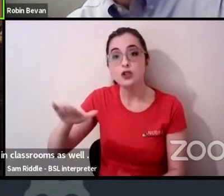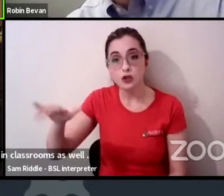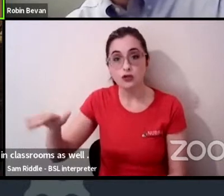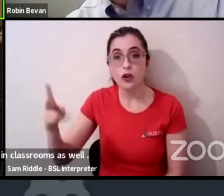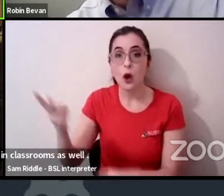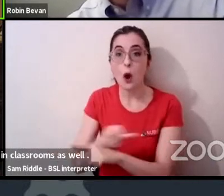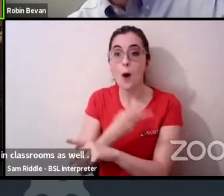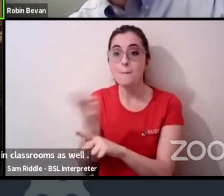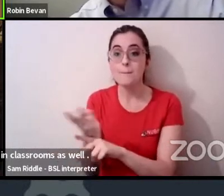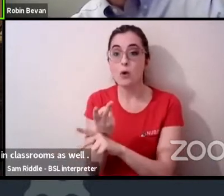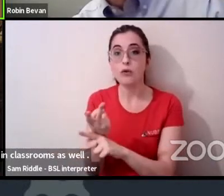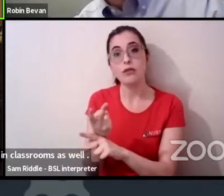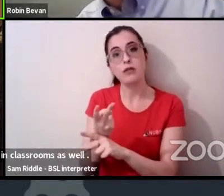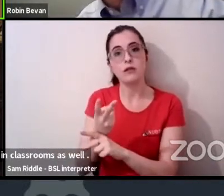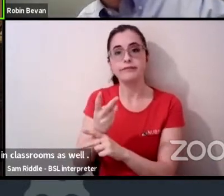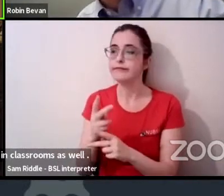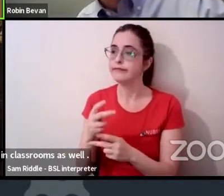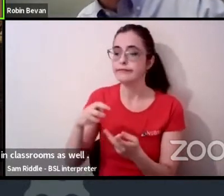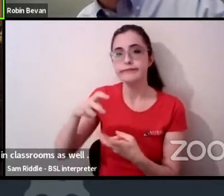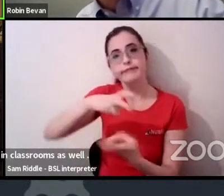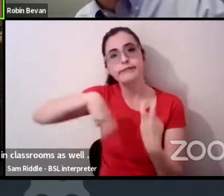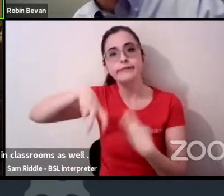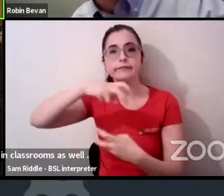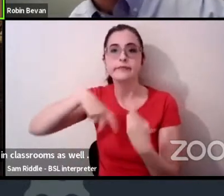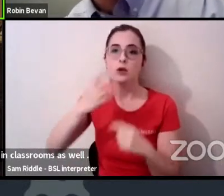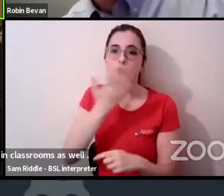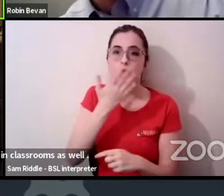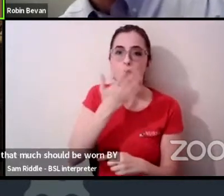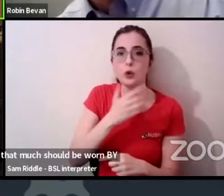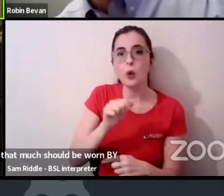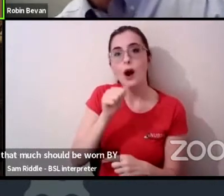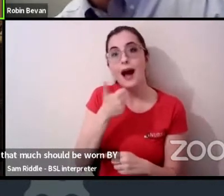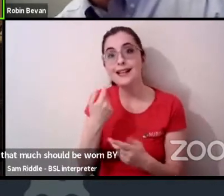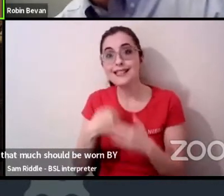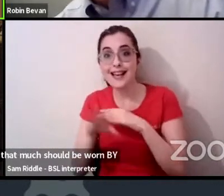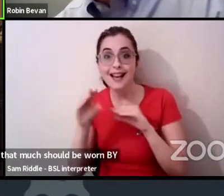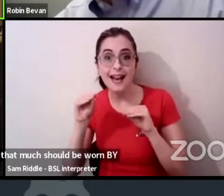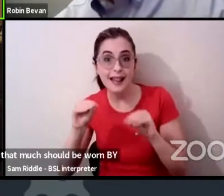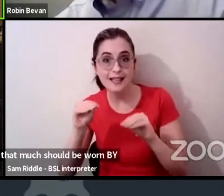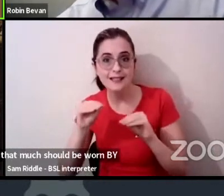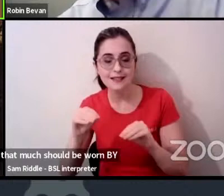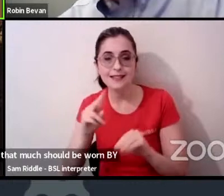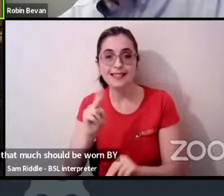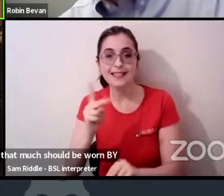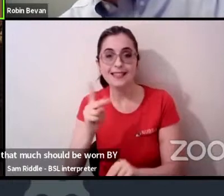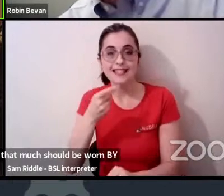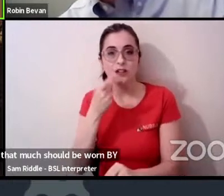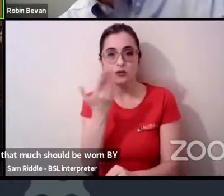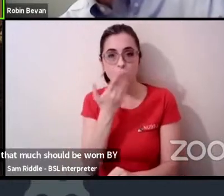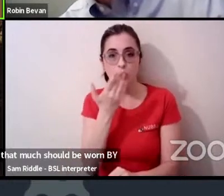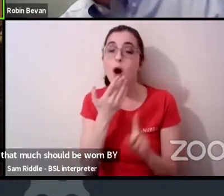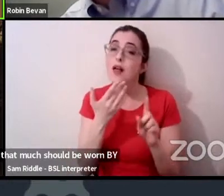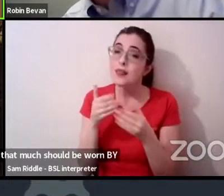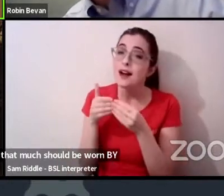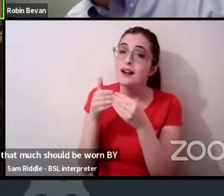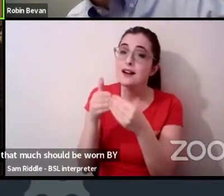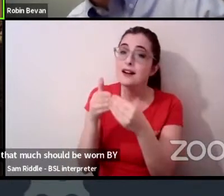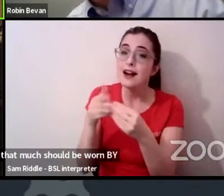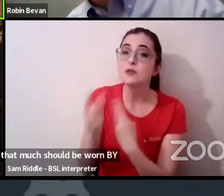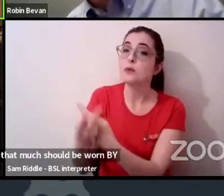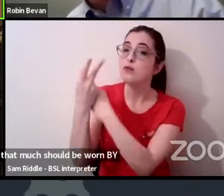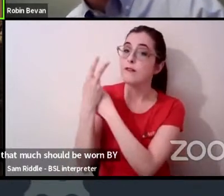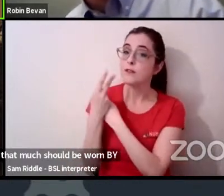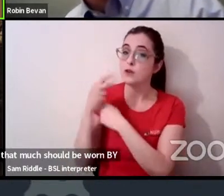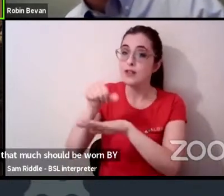lessons throughout the day in secondary schools. That guidance will be reviewed at Easter, but in